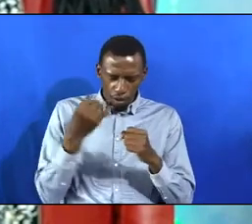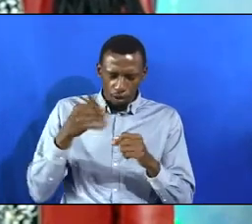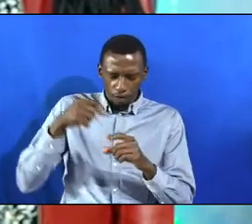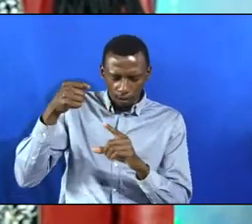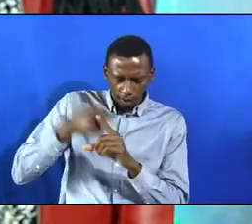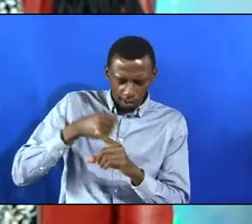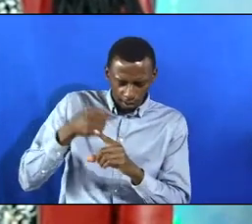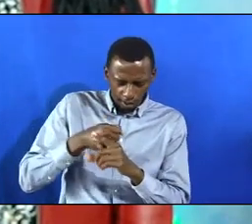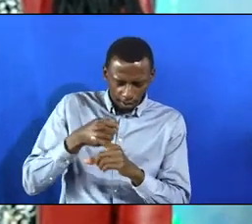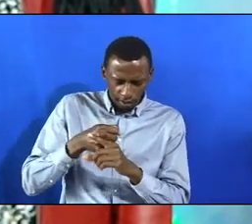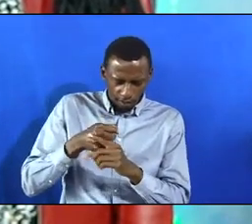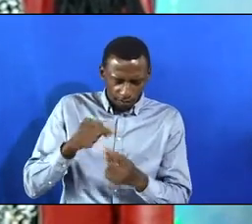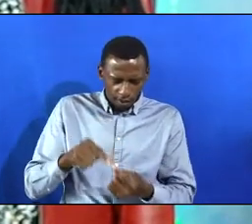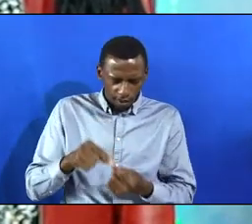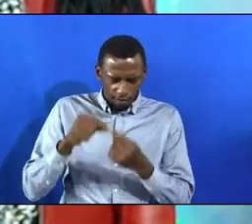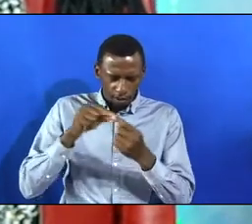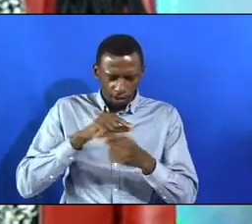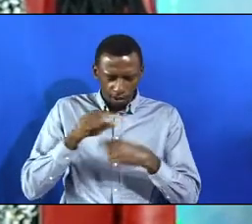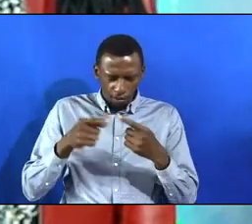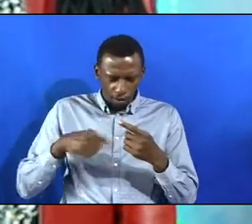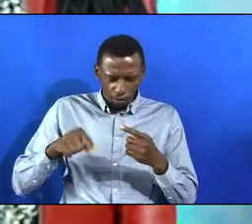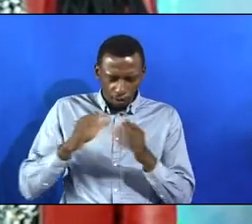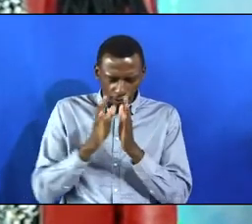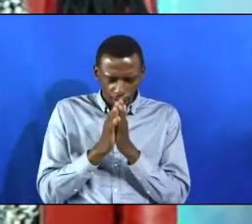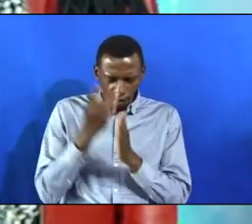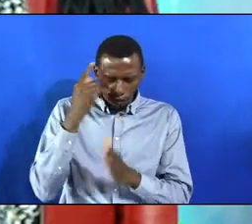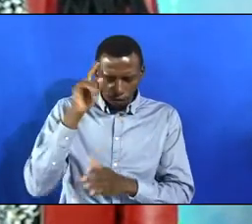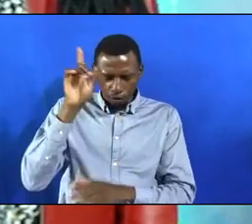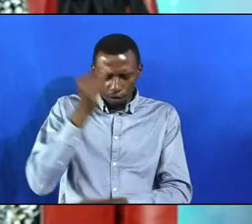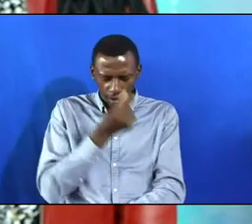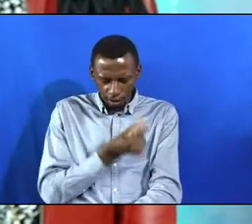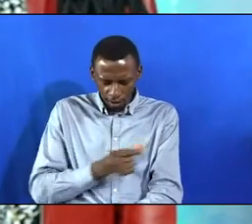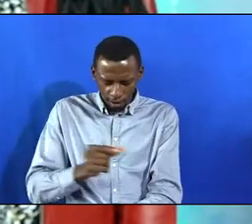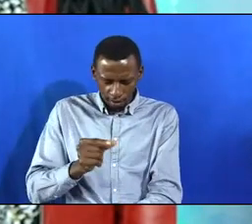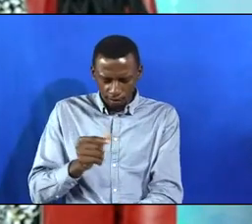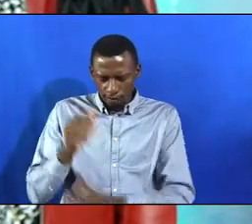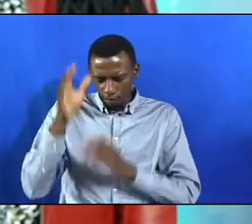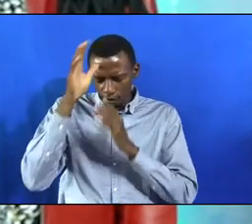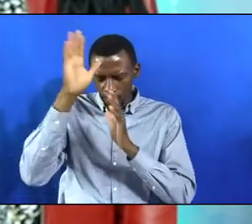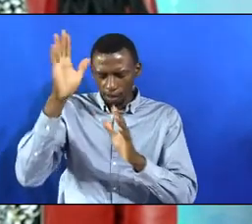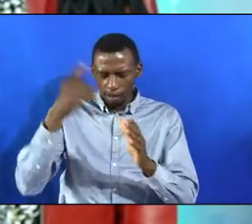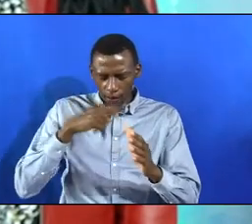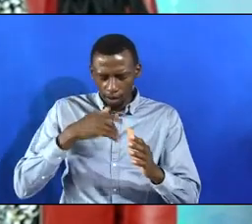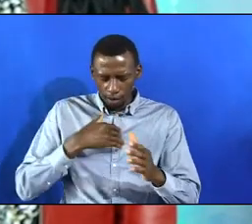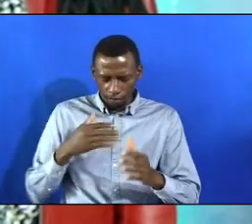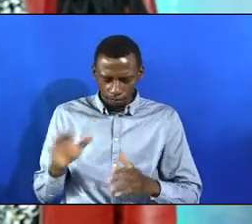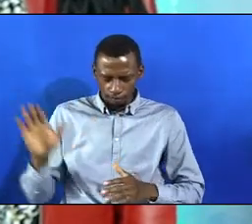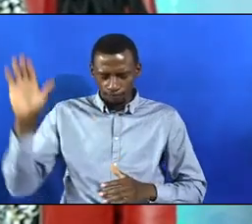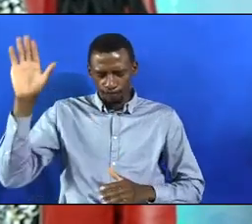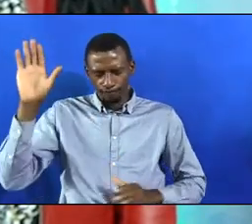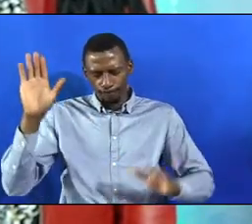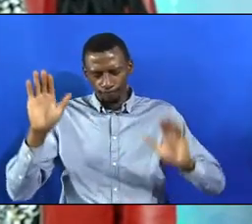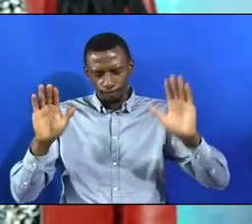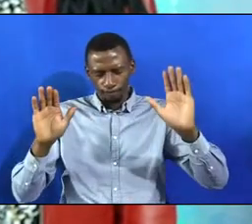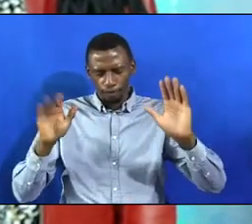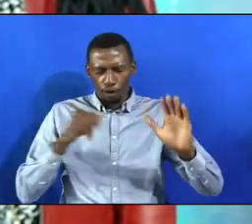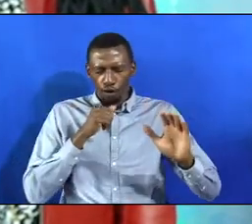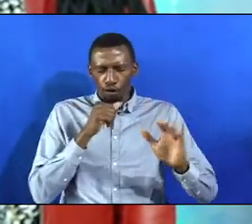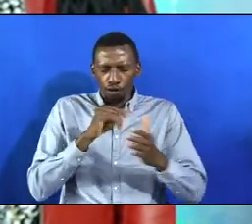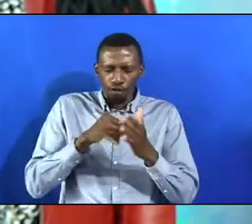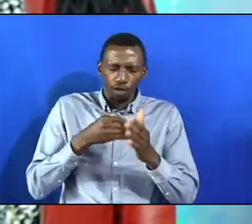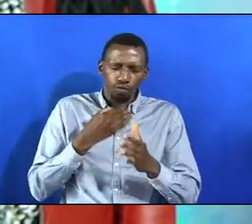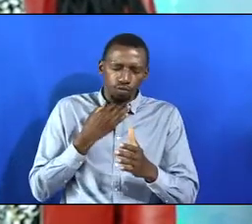More so when we pray for your grace. Father, we have raised up our hands that we don't just want to be church